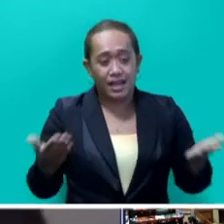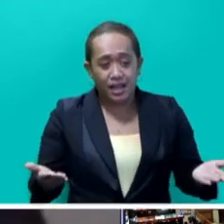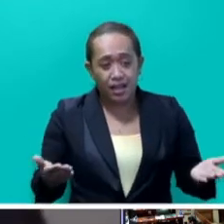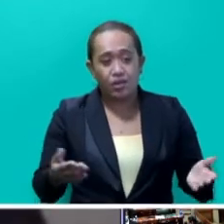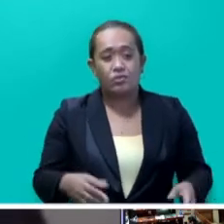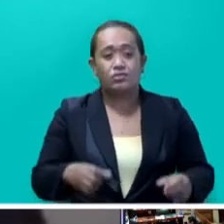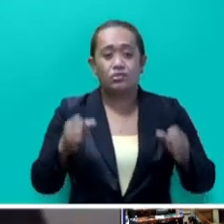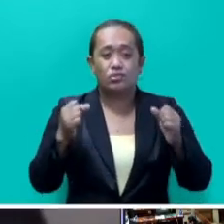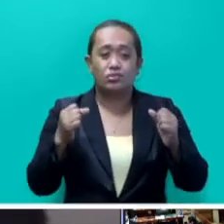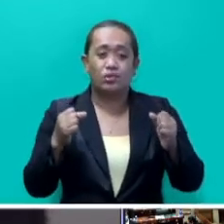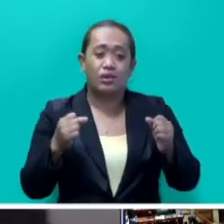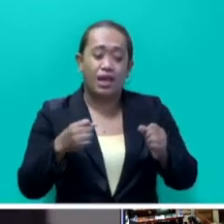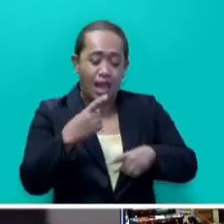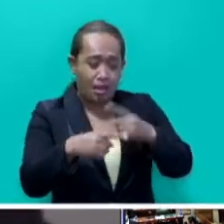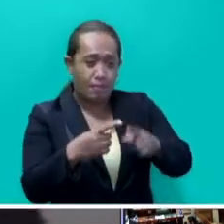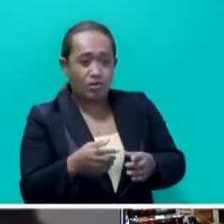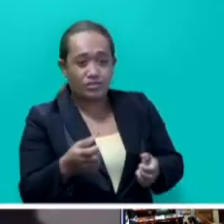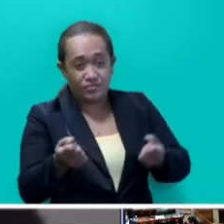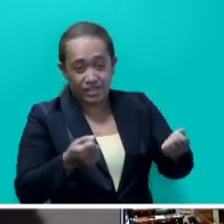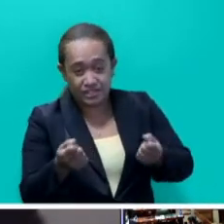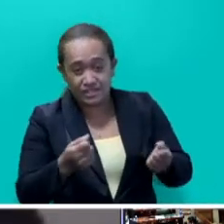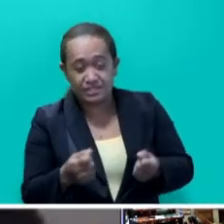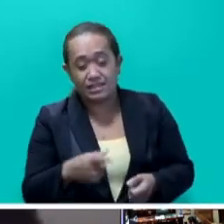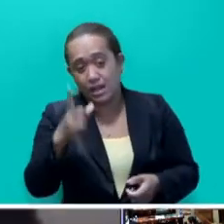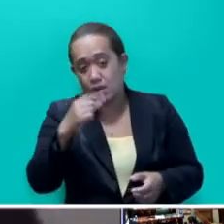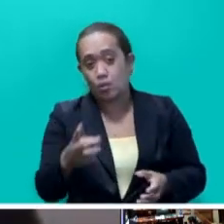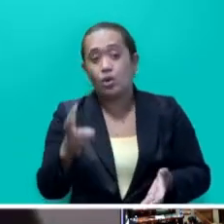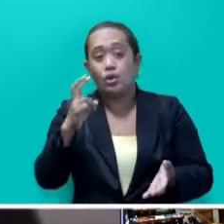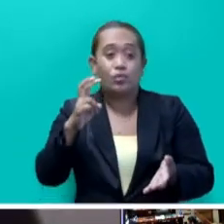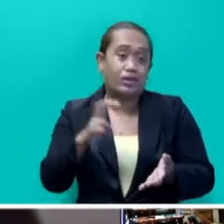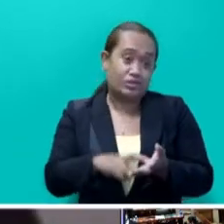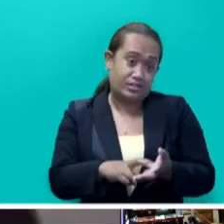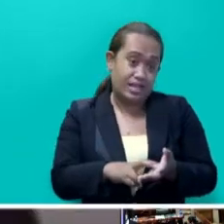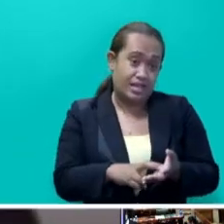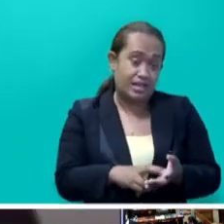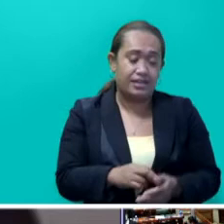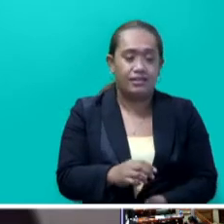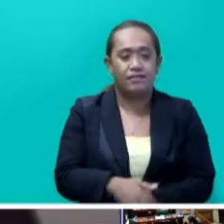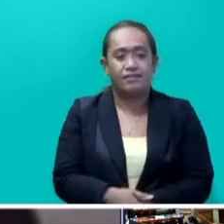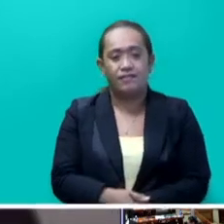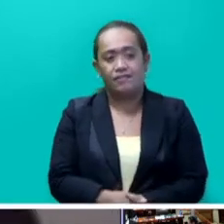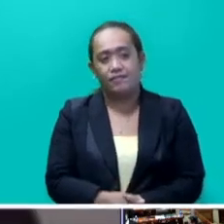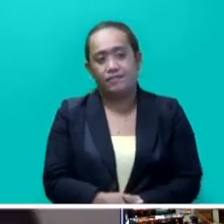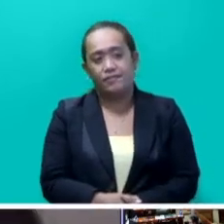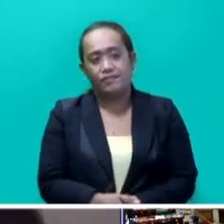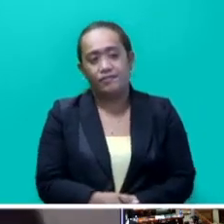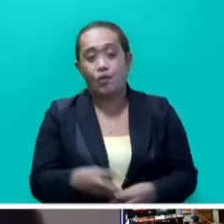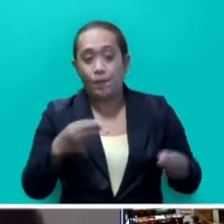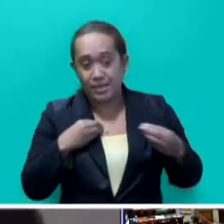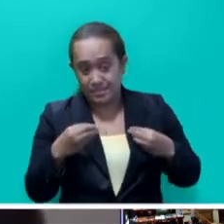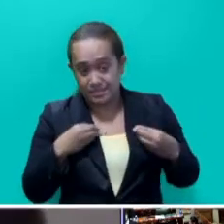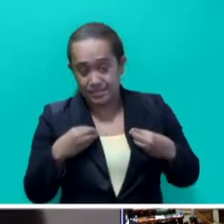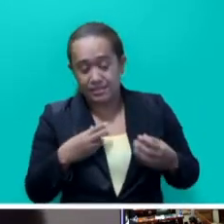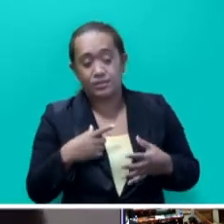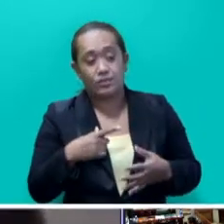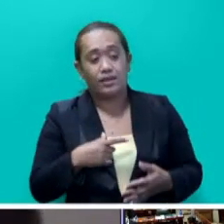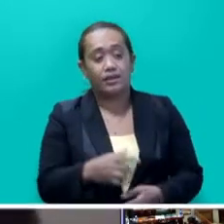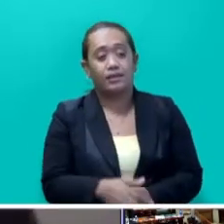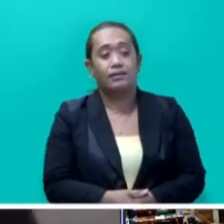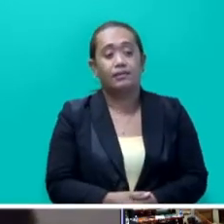vehicles registered under commercial vehicles. And as of 7th of July, there are about